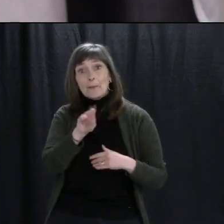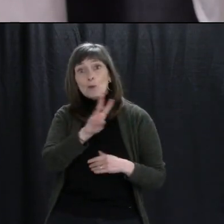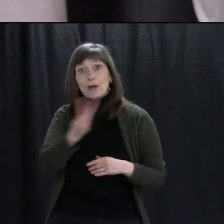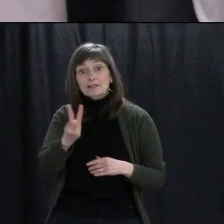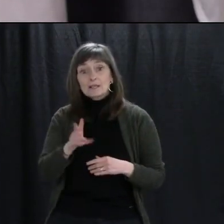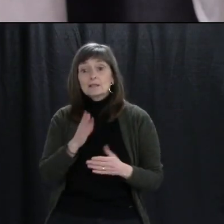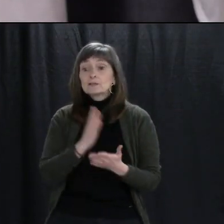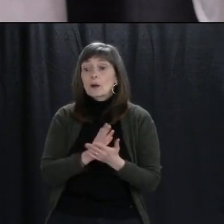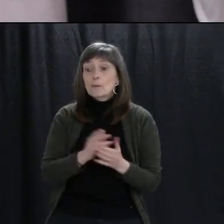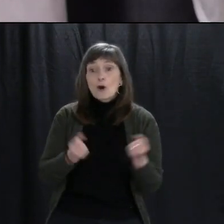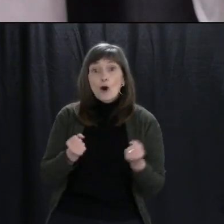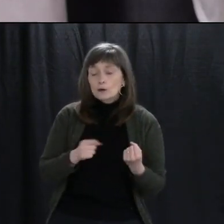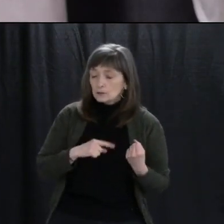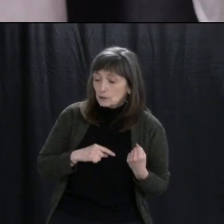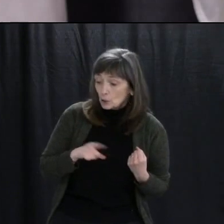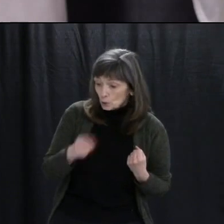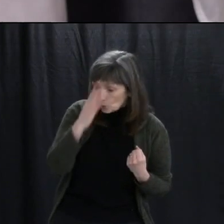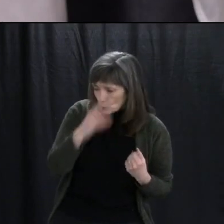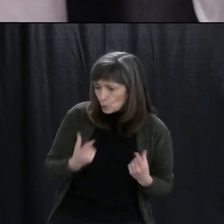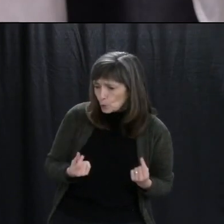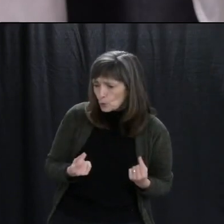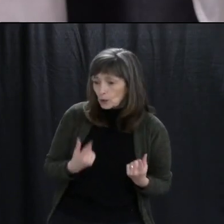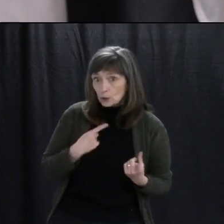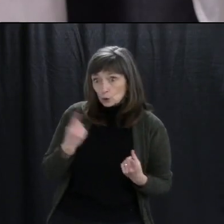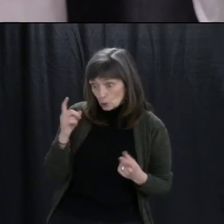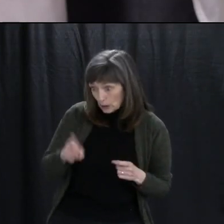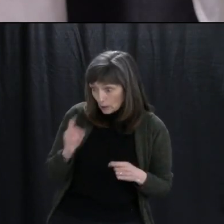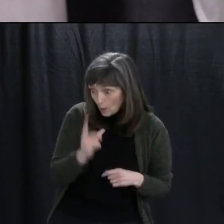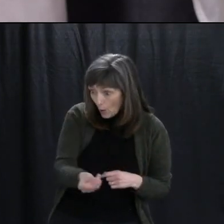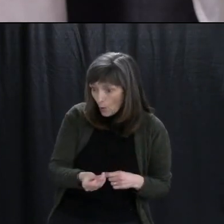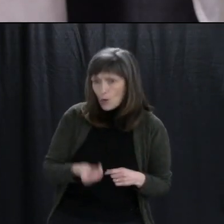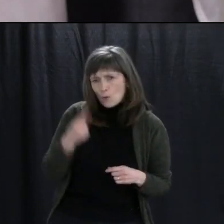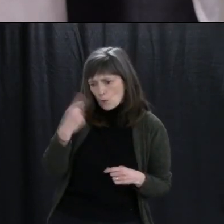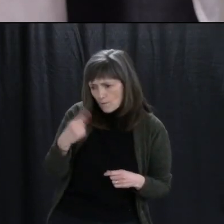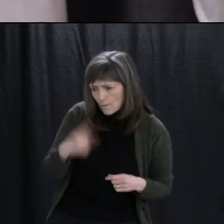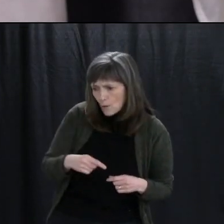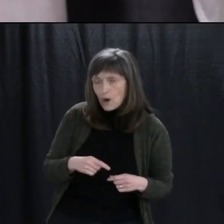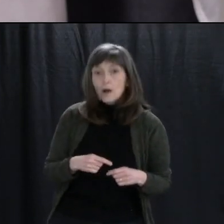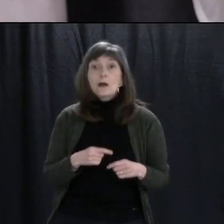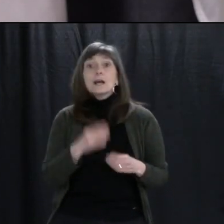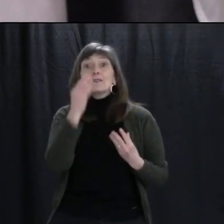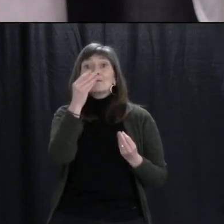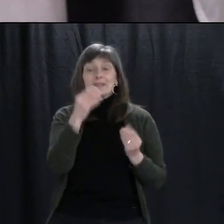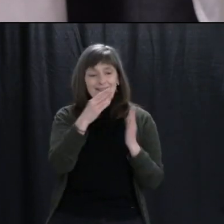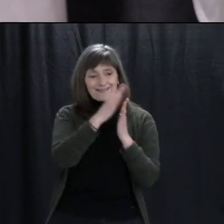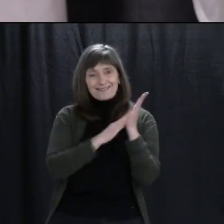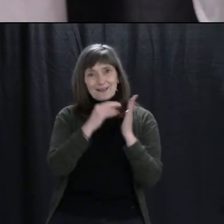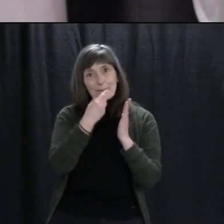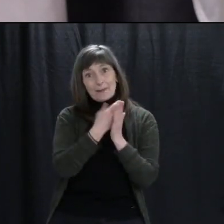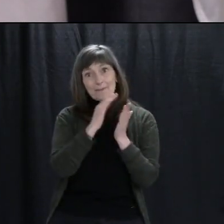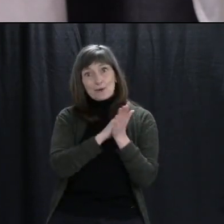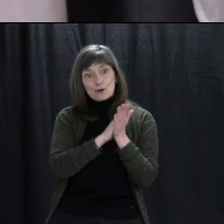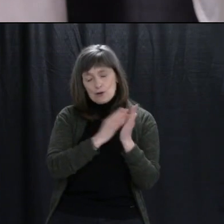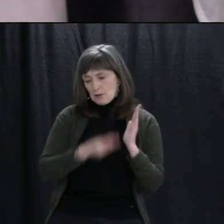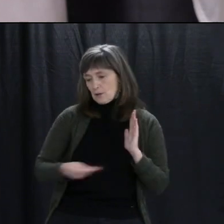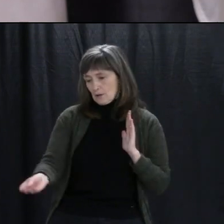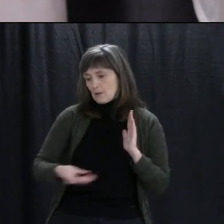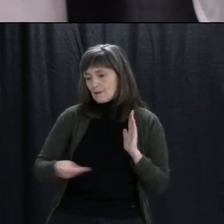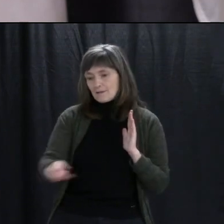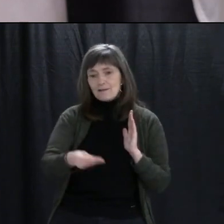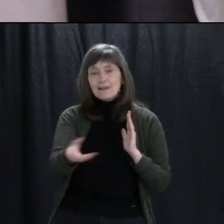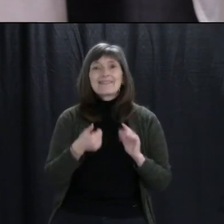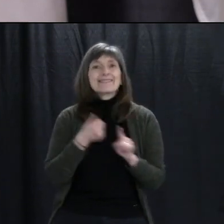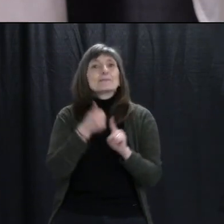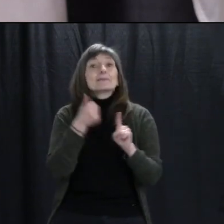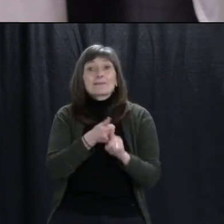idea here is, as the Minister says, to put a bubble not only around the individuals themselves, but put a bubble around that community to keep COVID-19